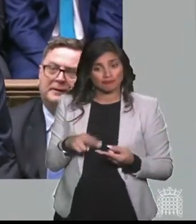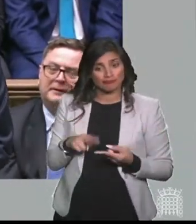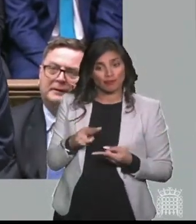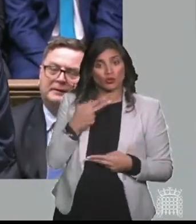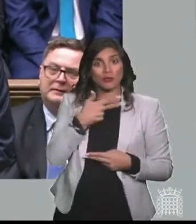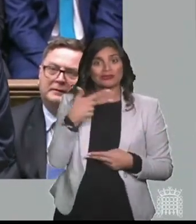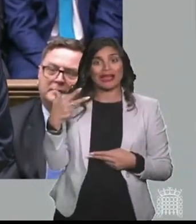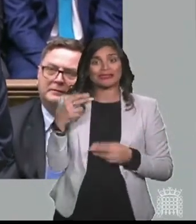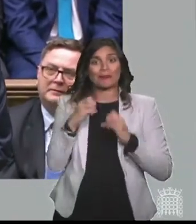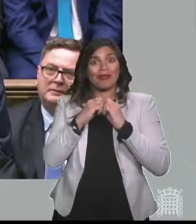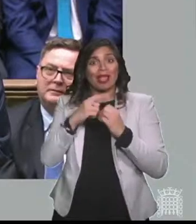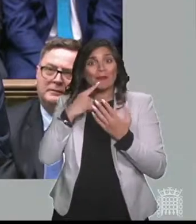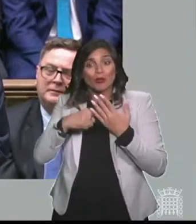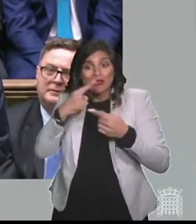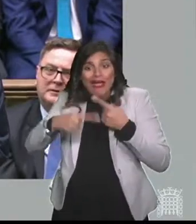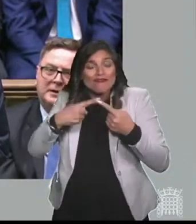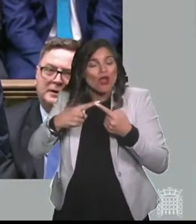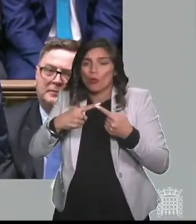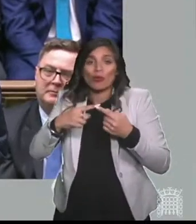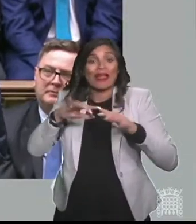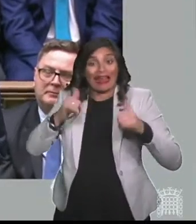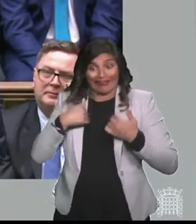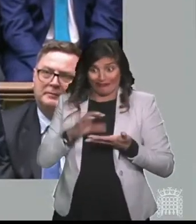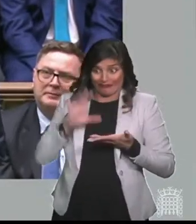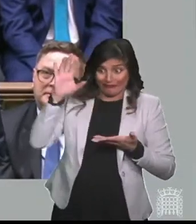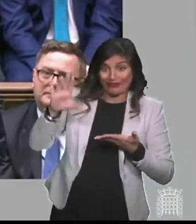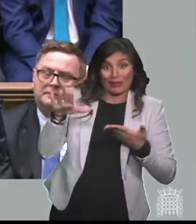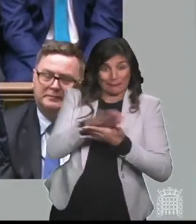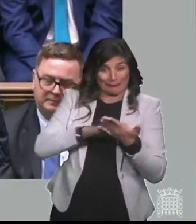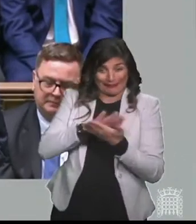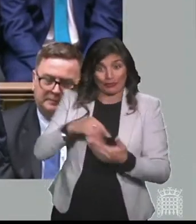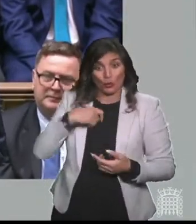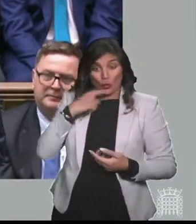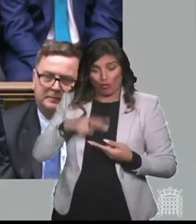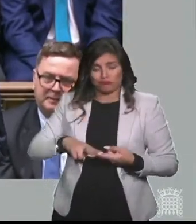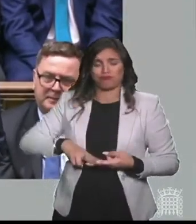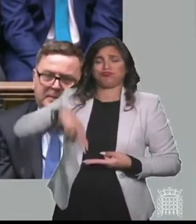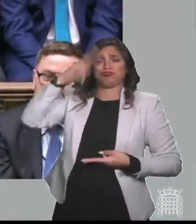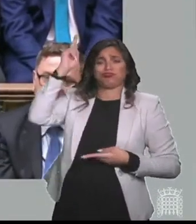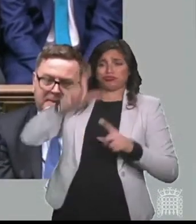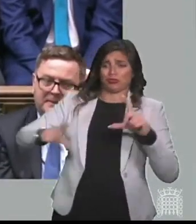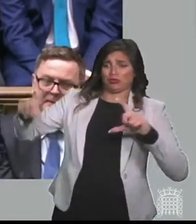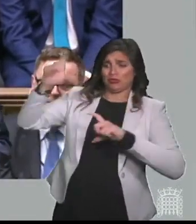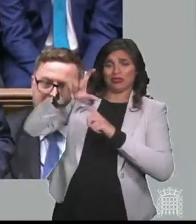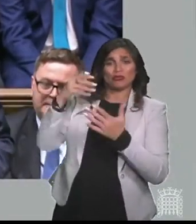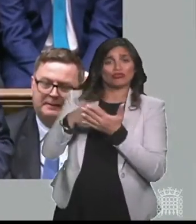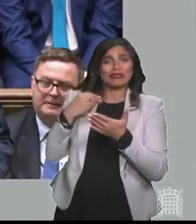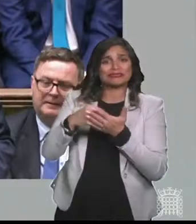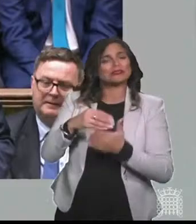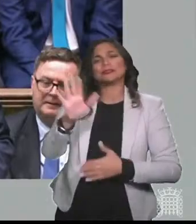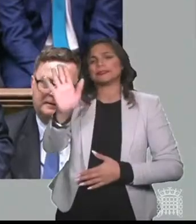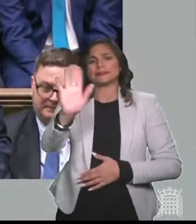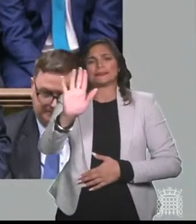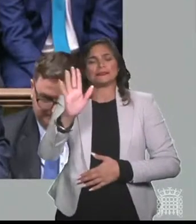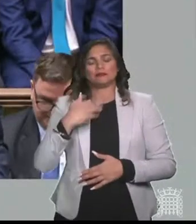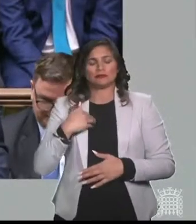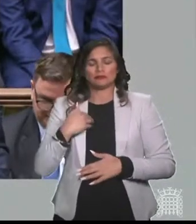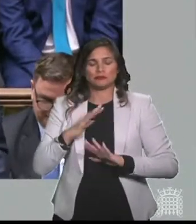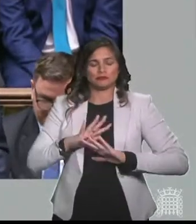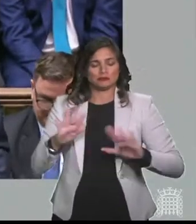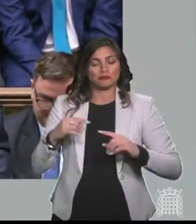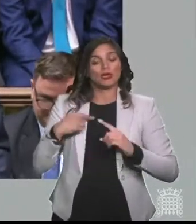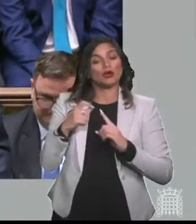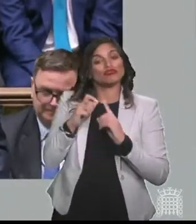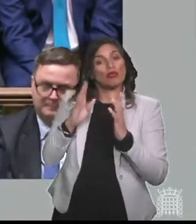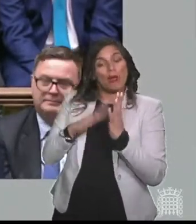have pushed inflation up just when we need to bring it down. Instead, under this Prime Minister, we take decisions